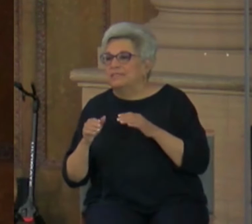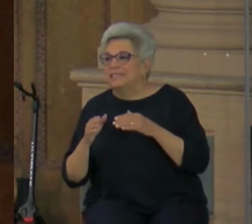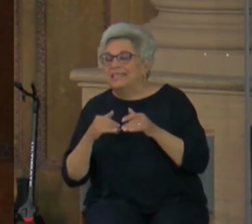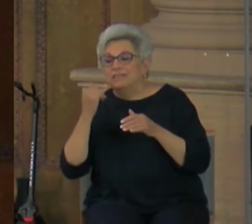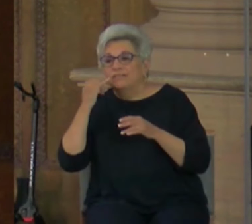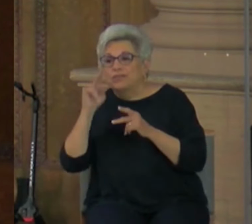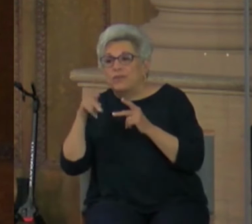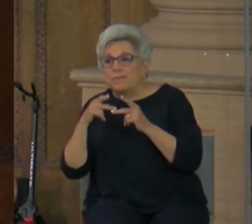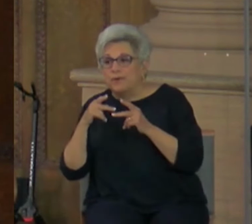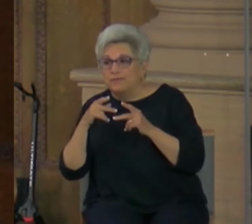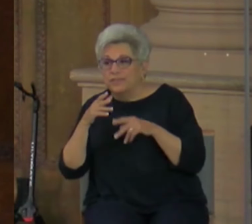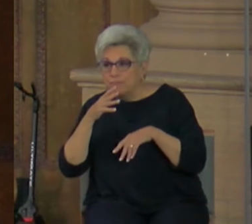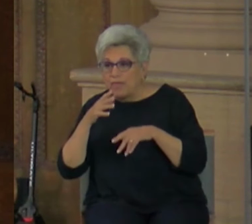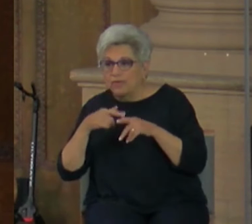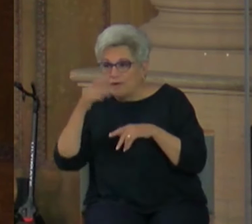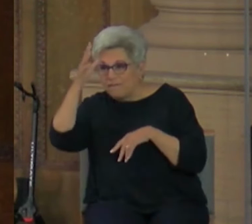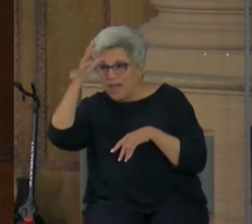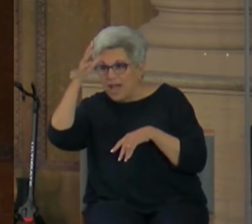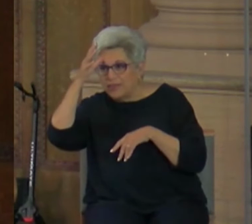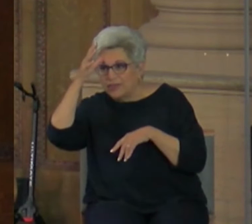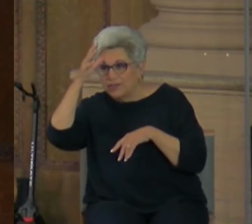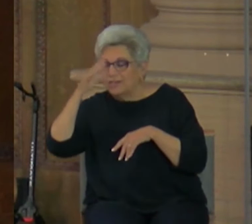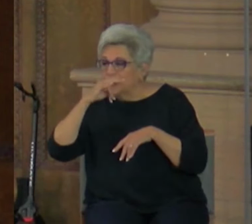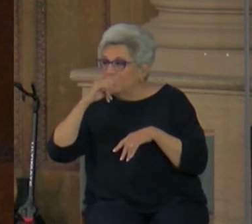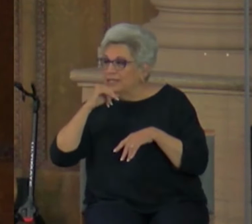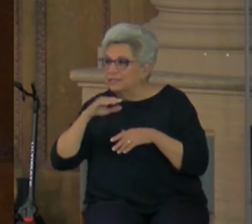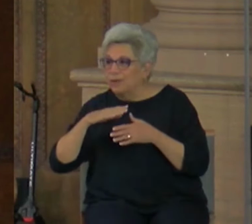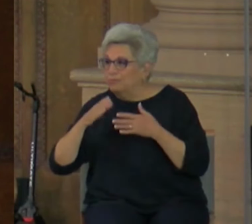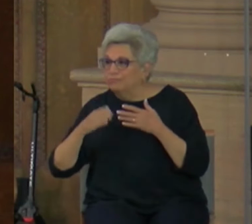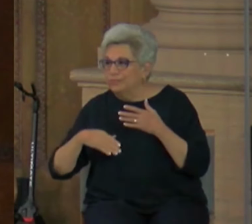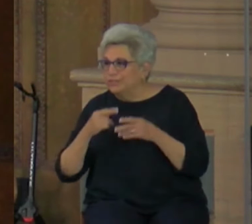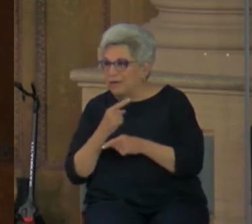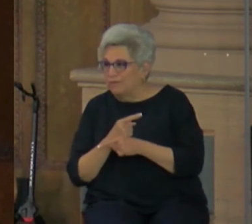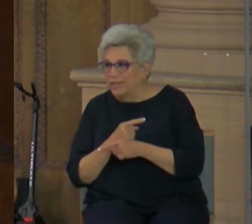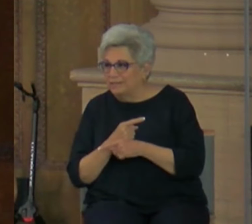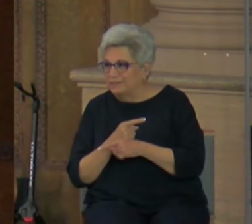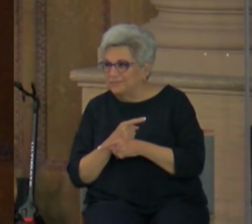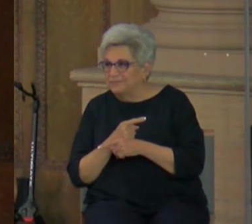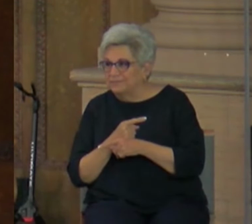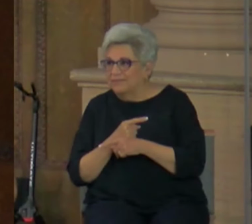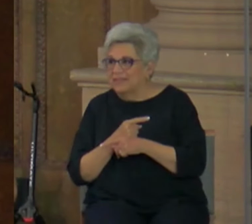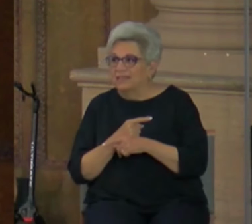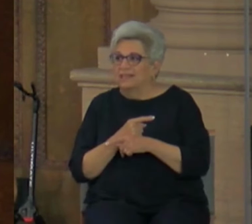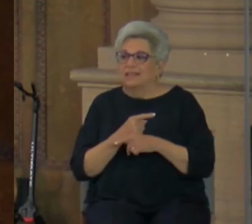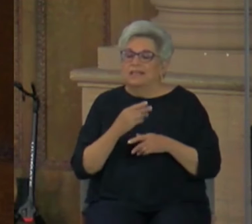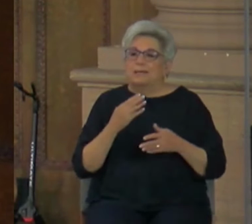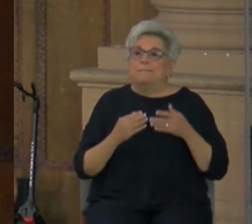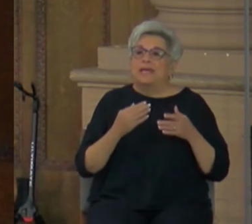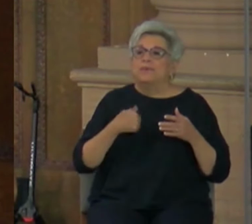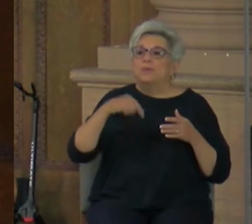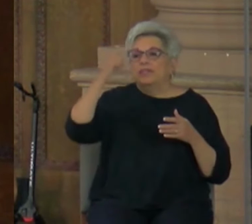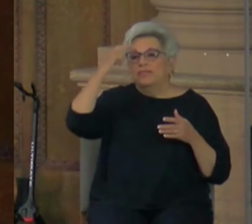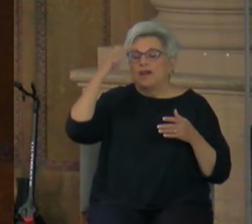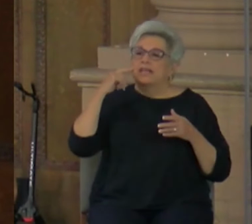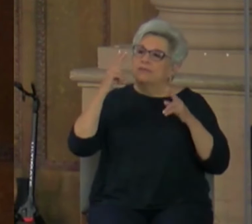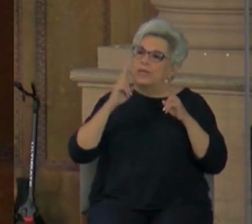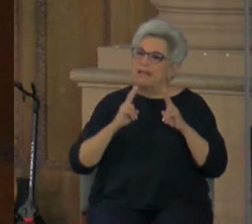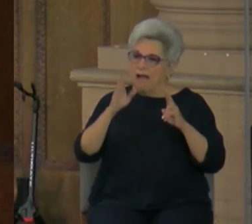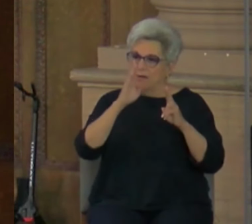it's easy to think God doesn't run the world the right way because the system didn't work. Or maybe we thought that if we honored God with how we